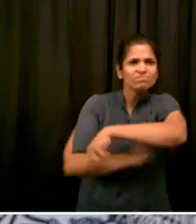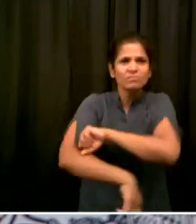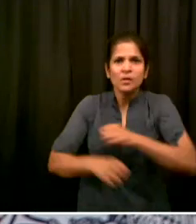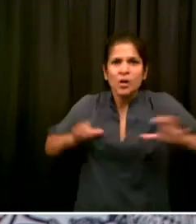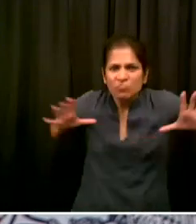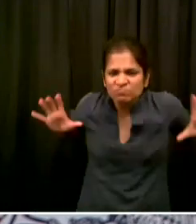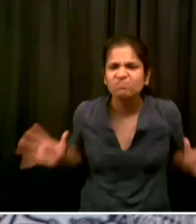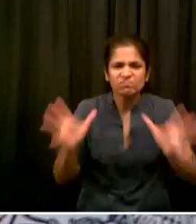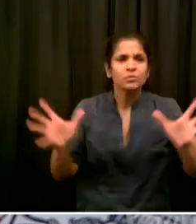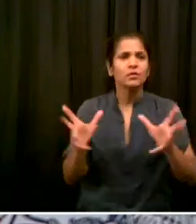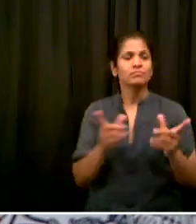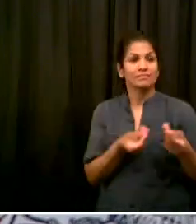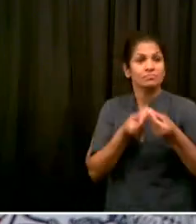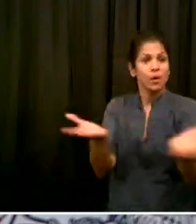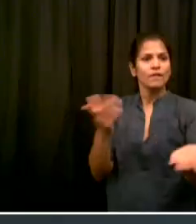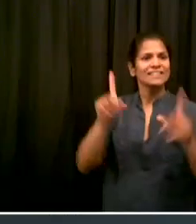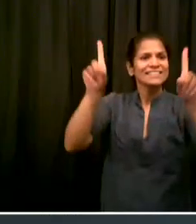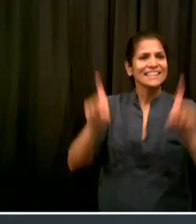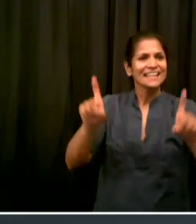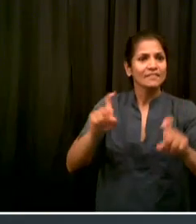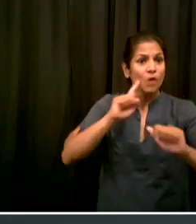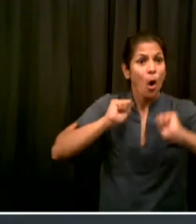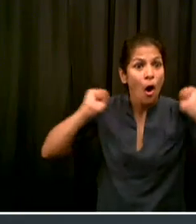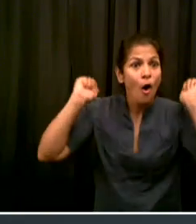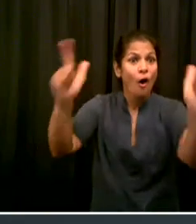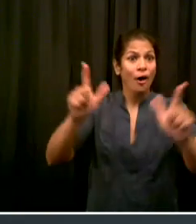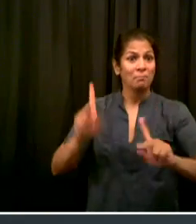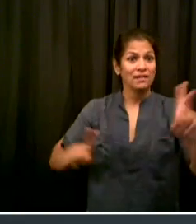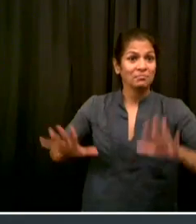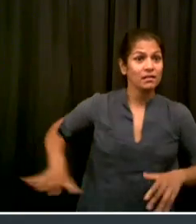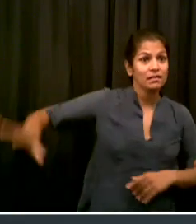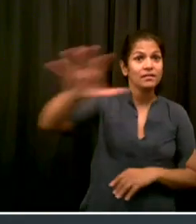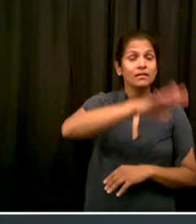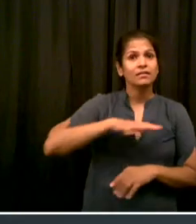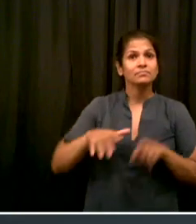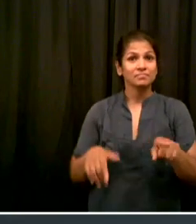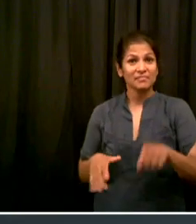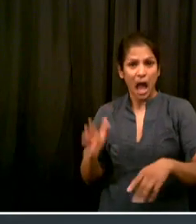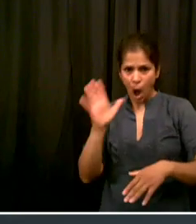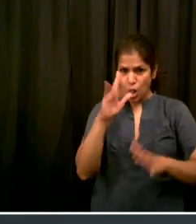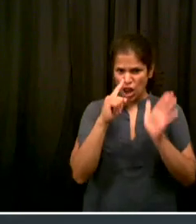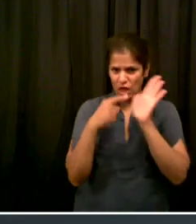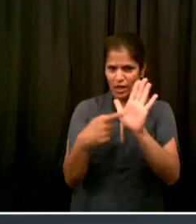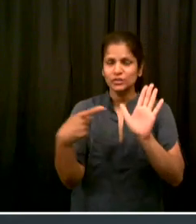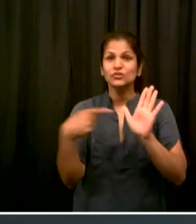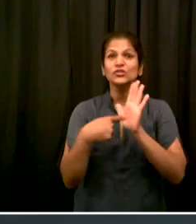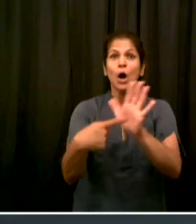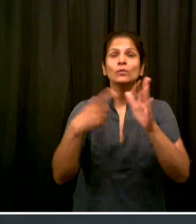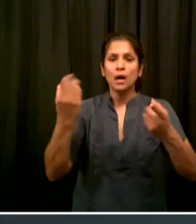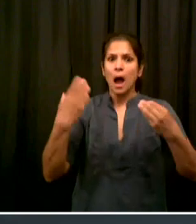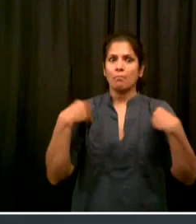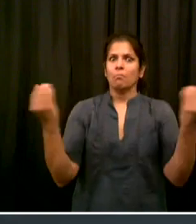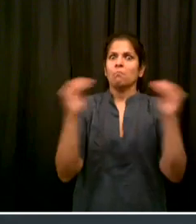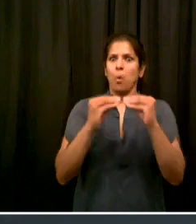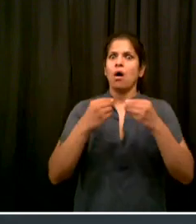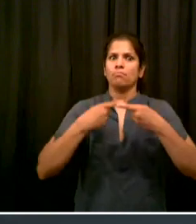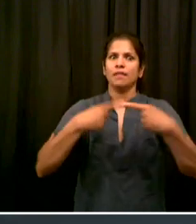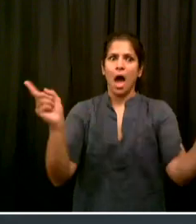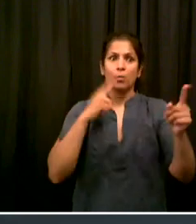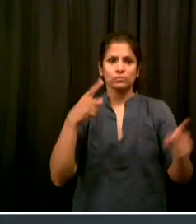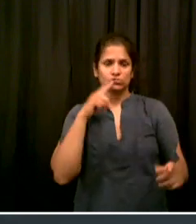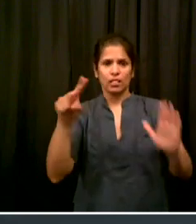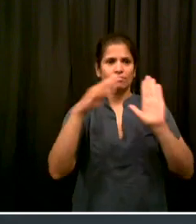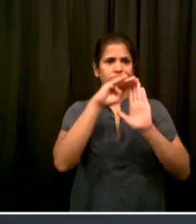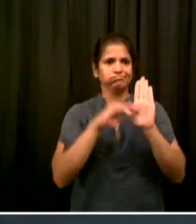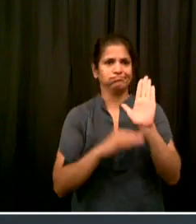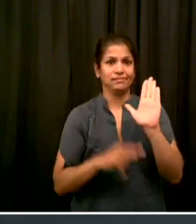show you a public service announcement in just a moment. But what's great is there will be a special promotion for Get Tested